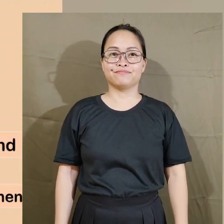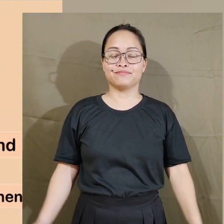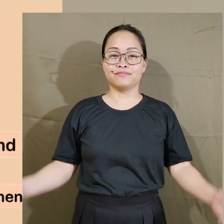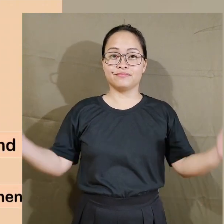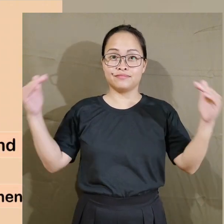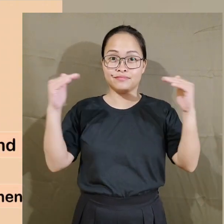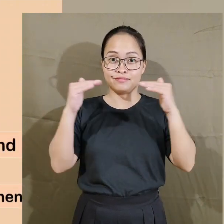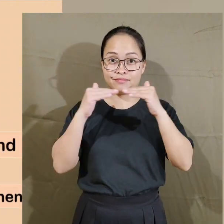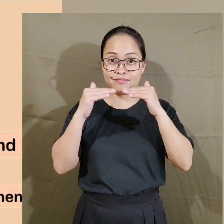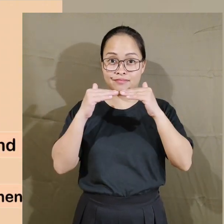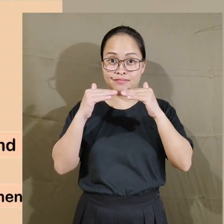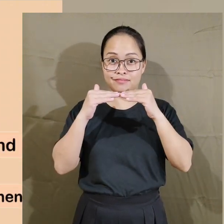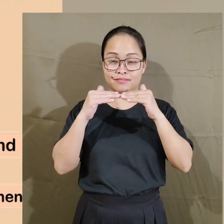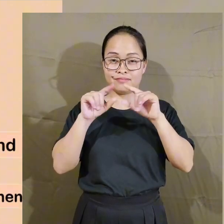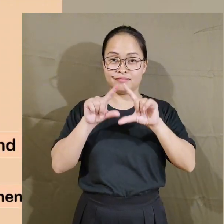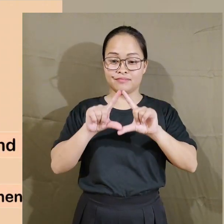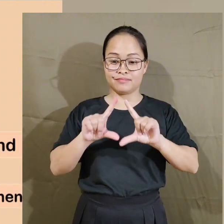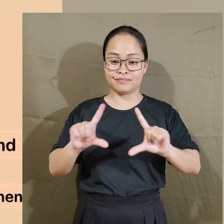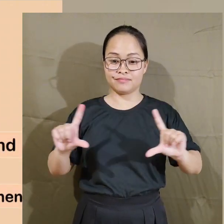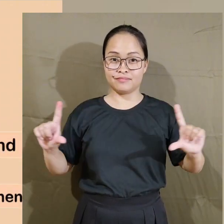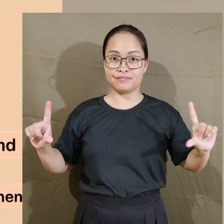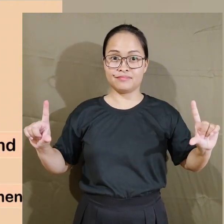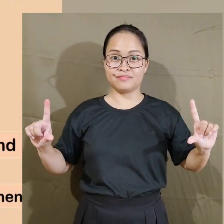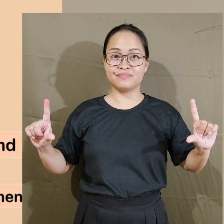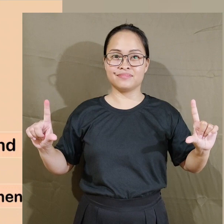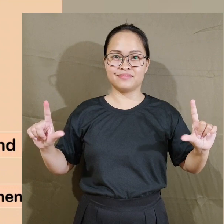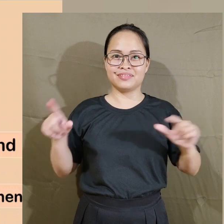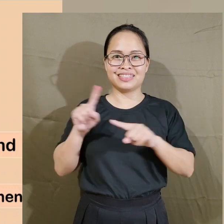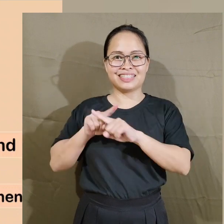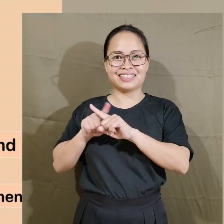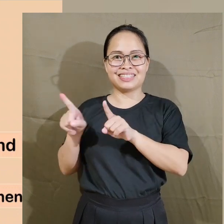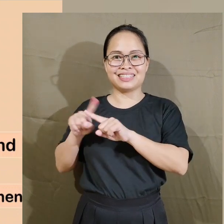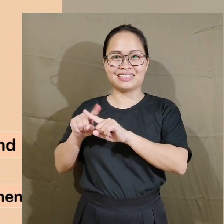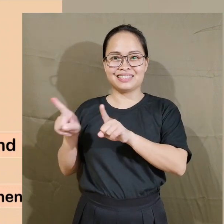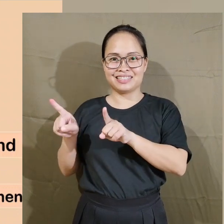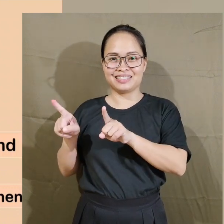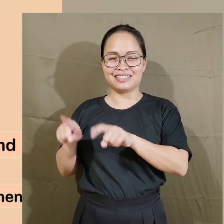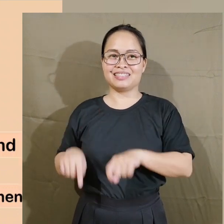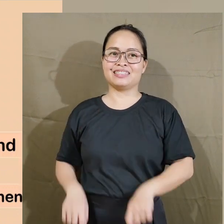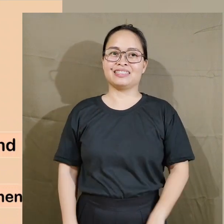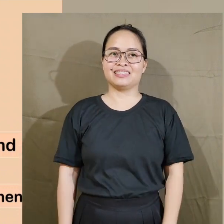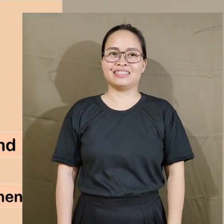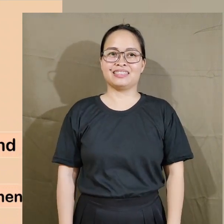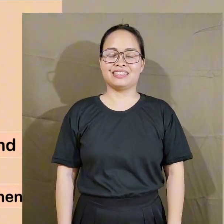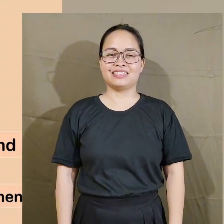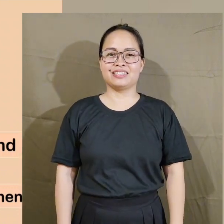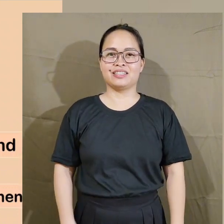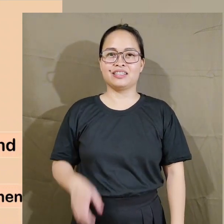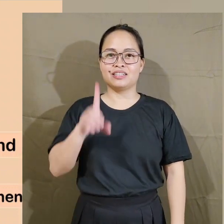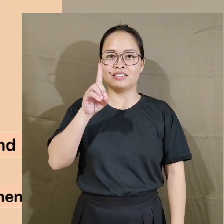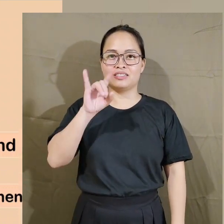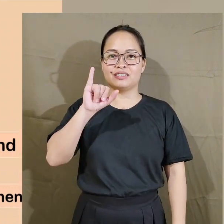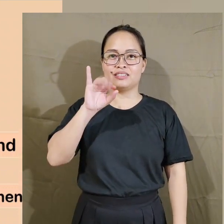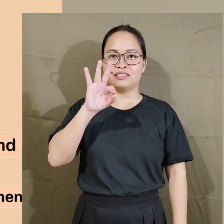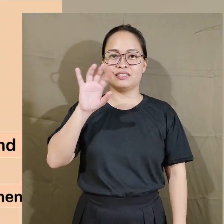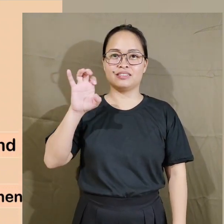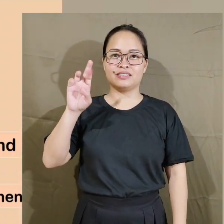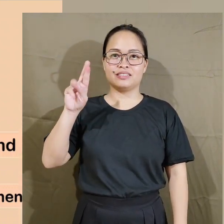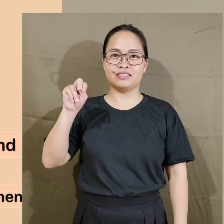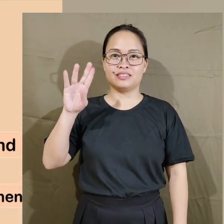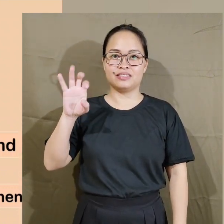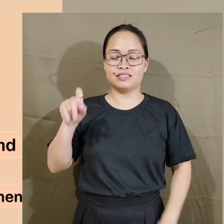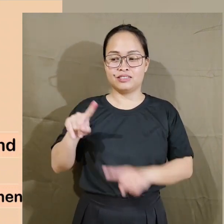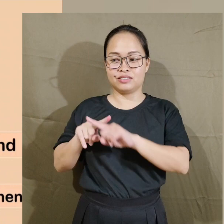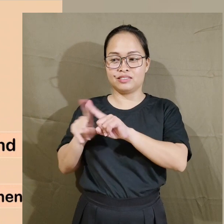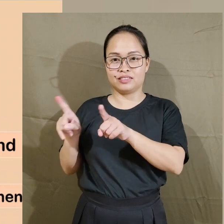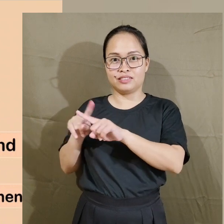And this one is the difference, which refers to the answer that is obtained after